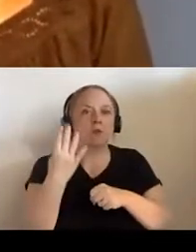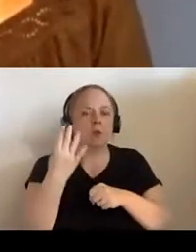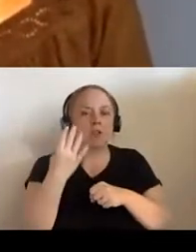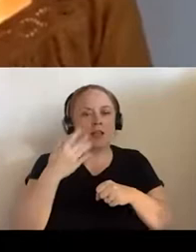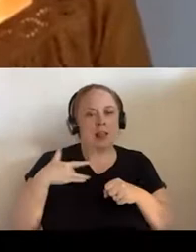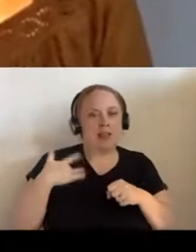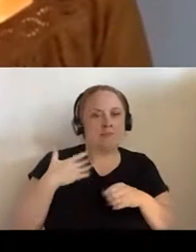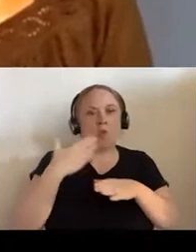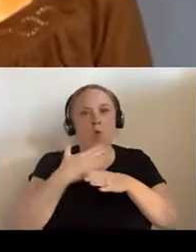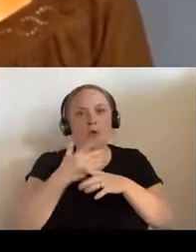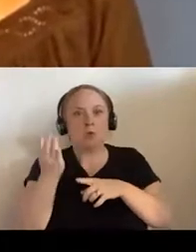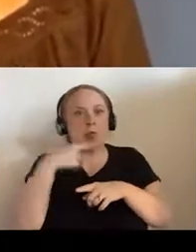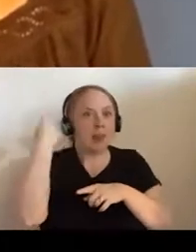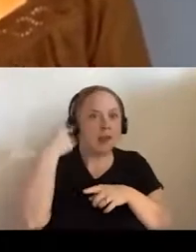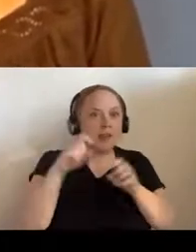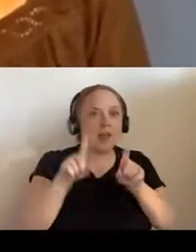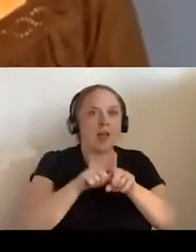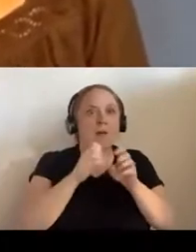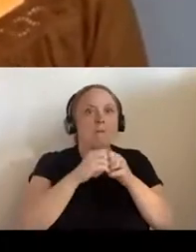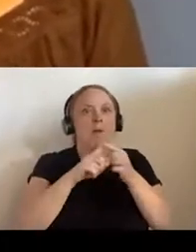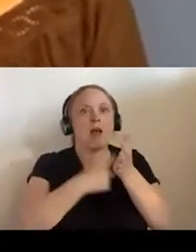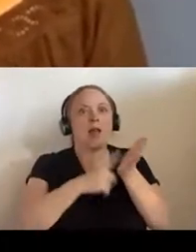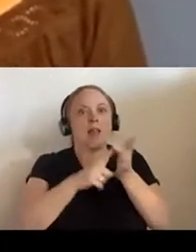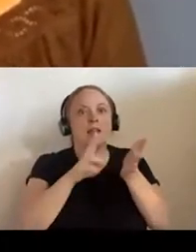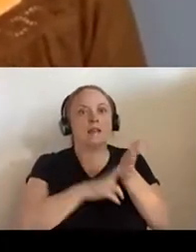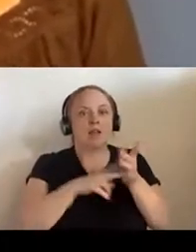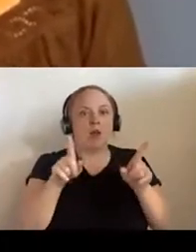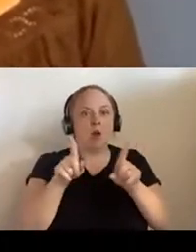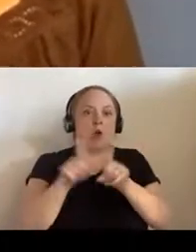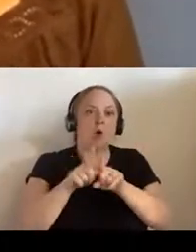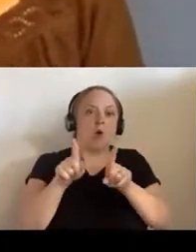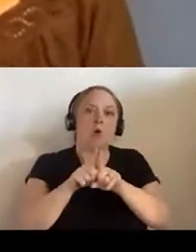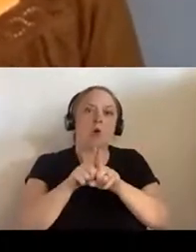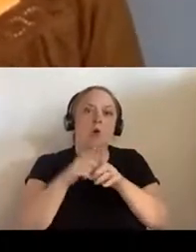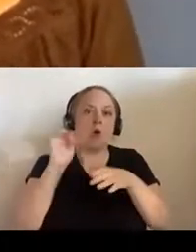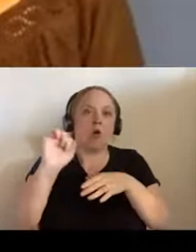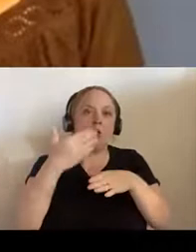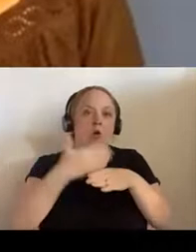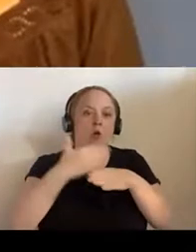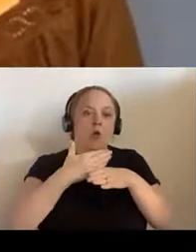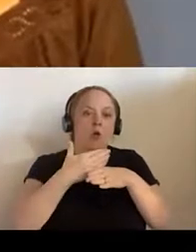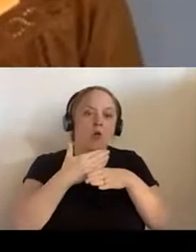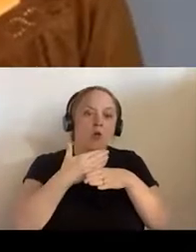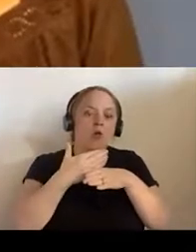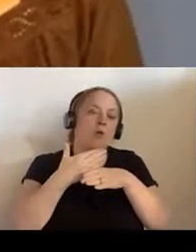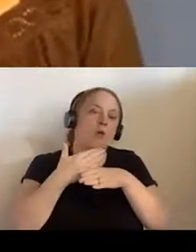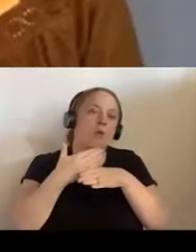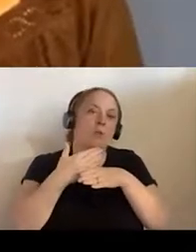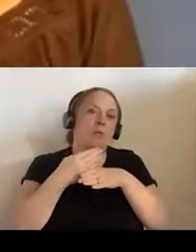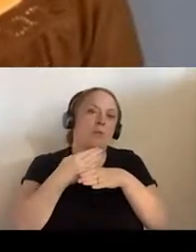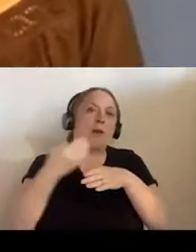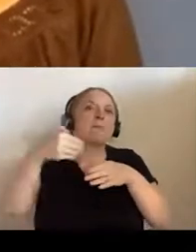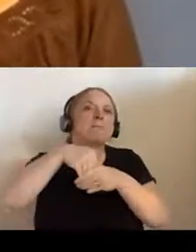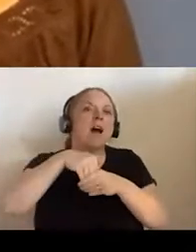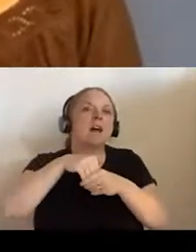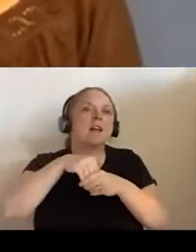Berlin. She has an installation showing at the Zürcher Theatre Spectacle called Quid Pro Quo, which is part of